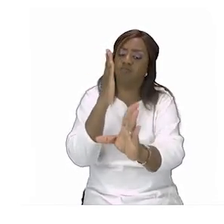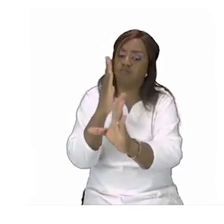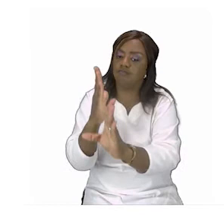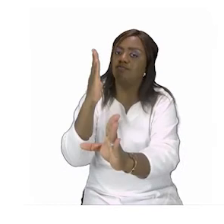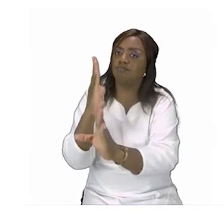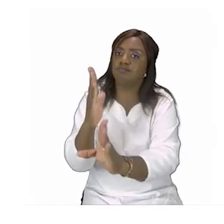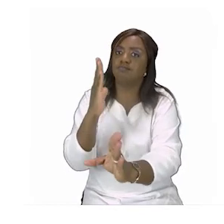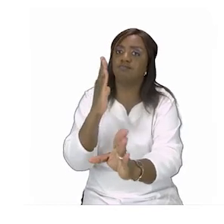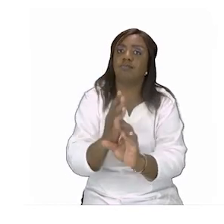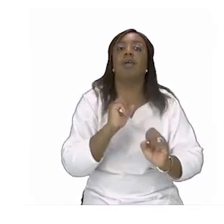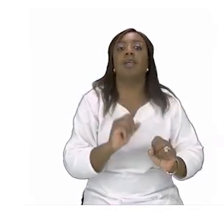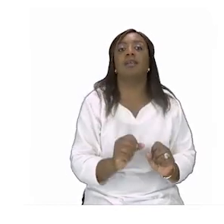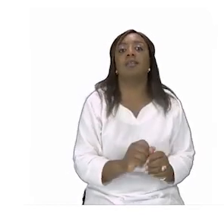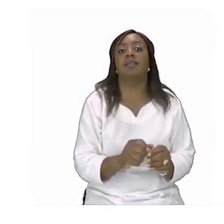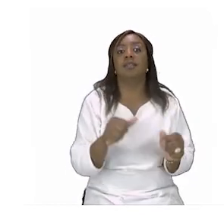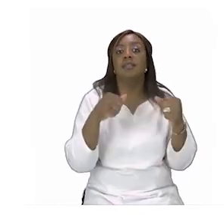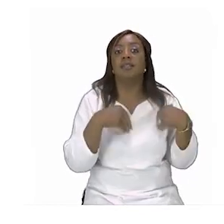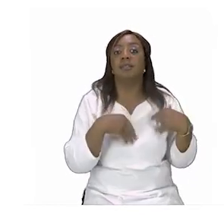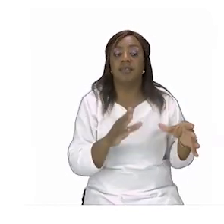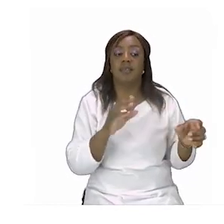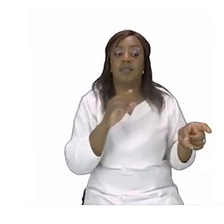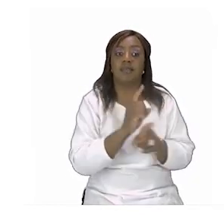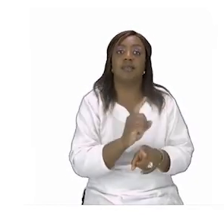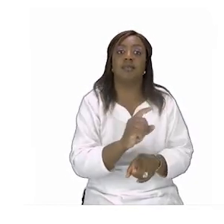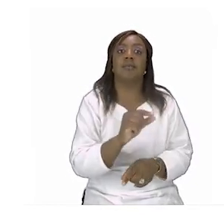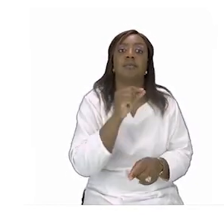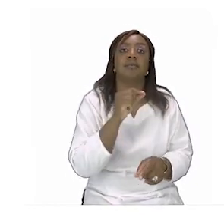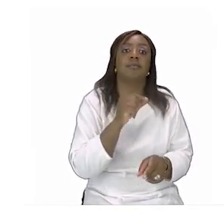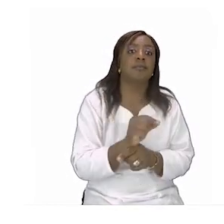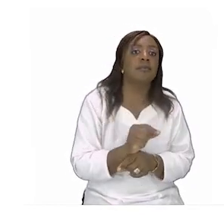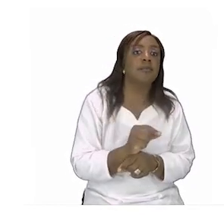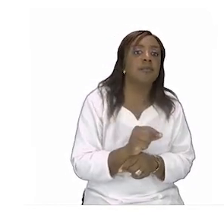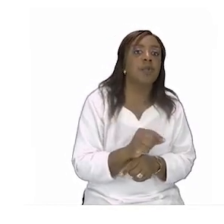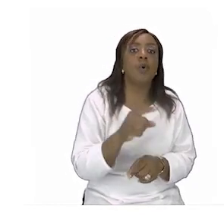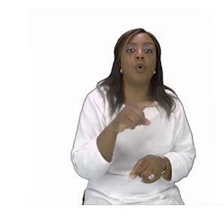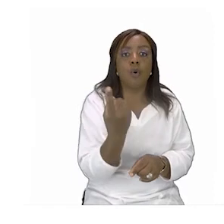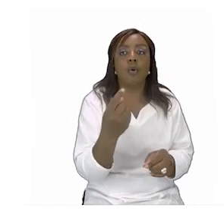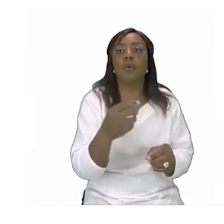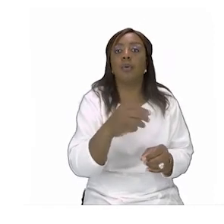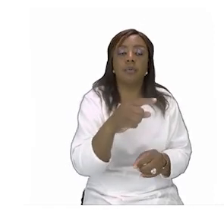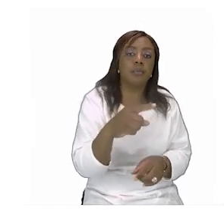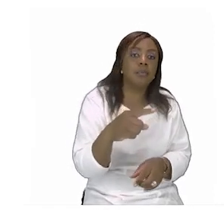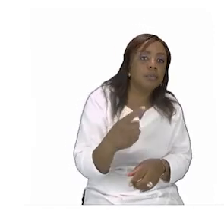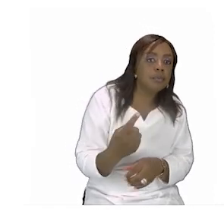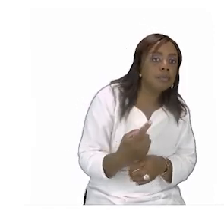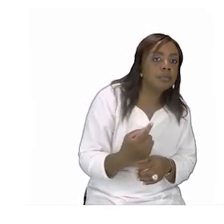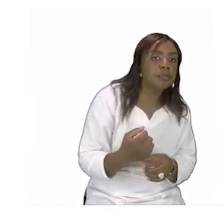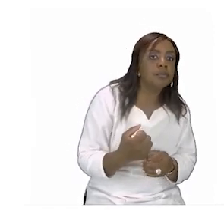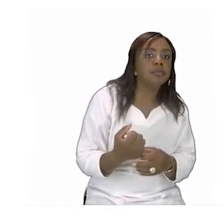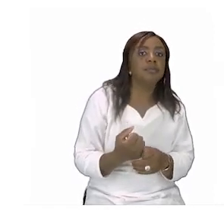order. Let's read the first sentence. It says, On Monday,